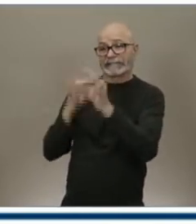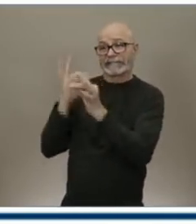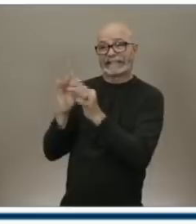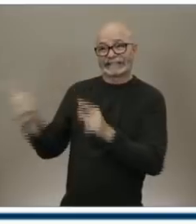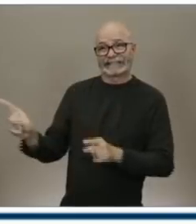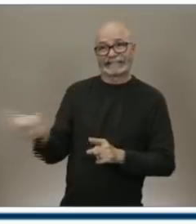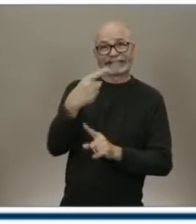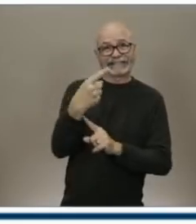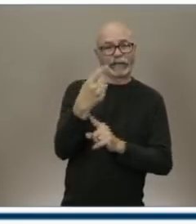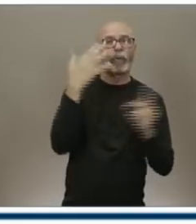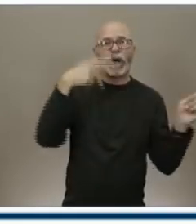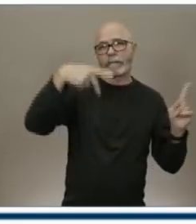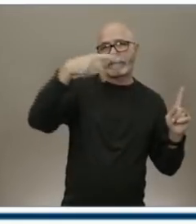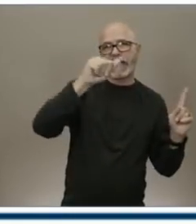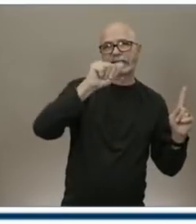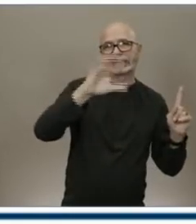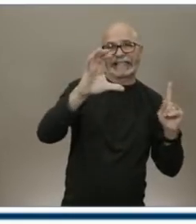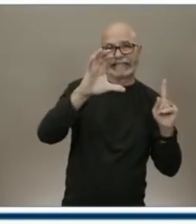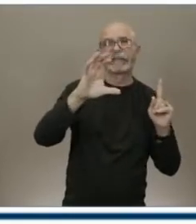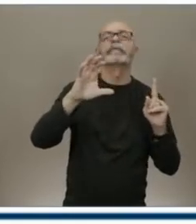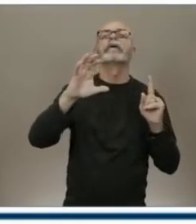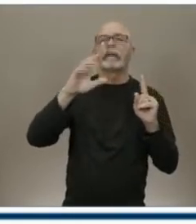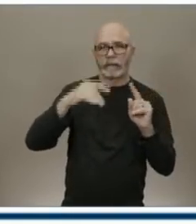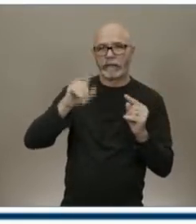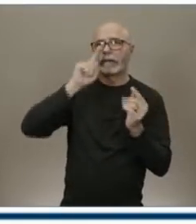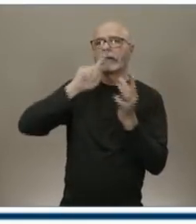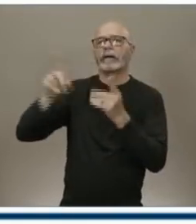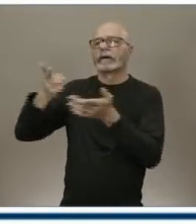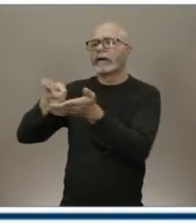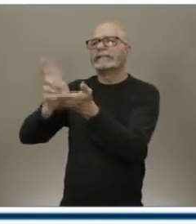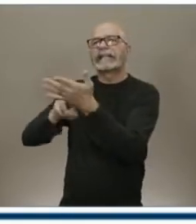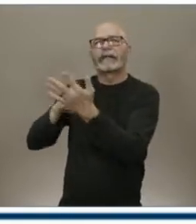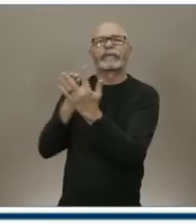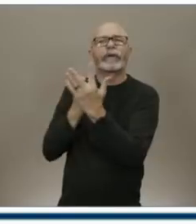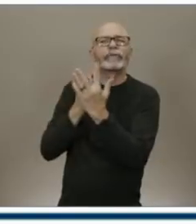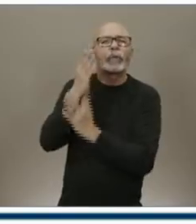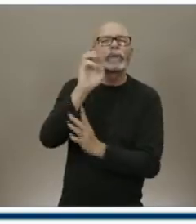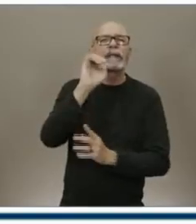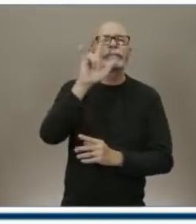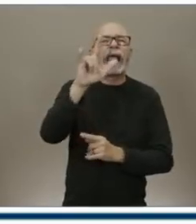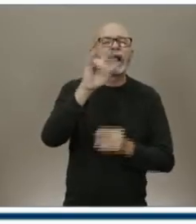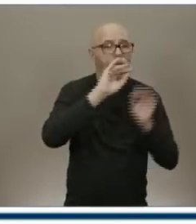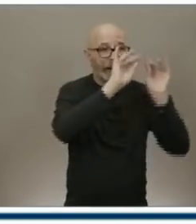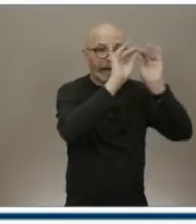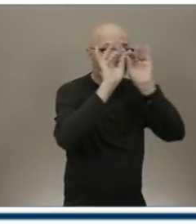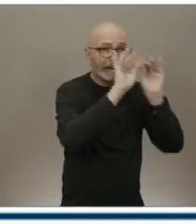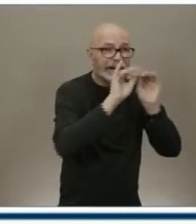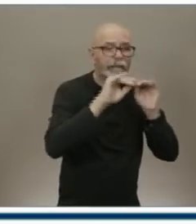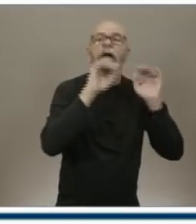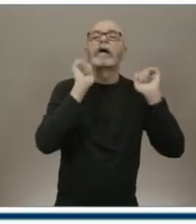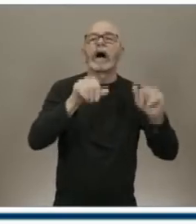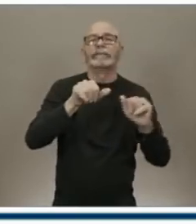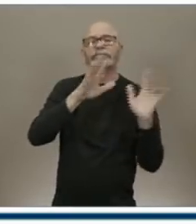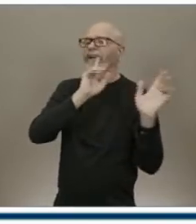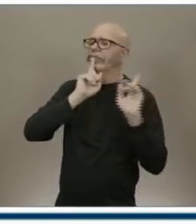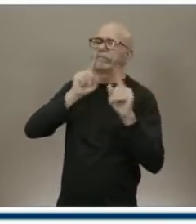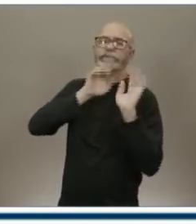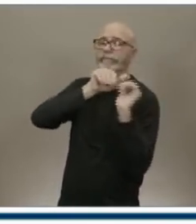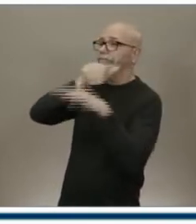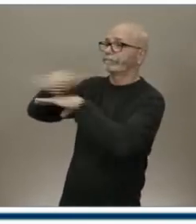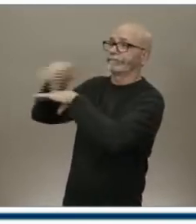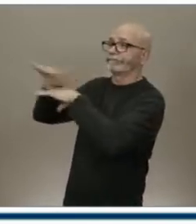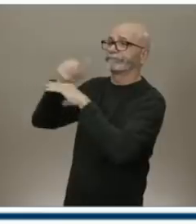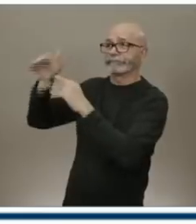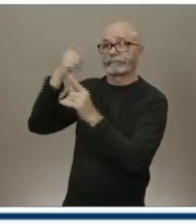take advantage of the opportunity and sign up to get your results through email. It's the quickest way to get your results if you have a